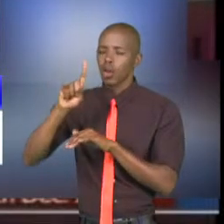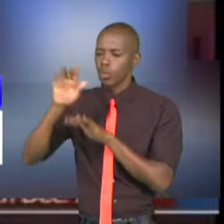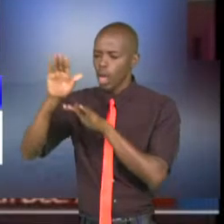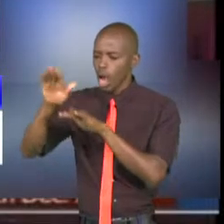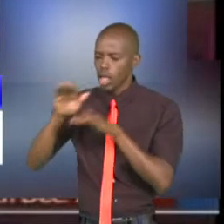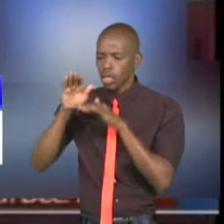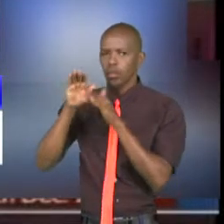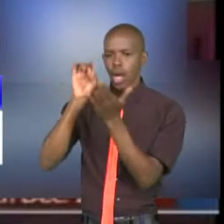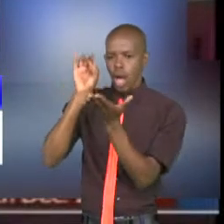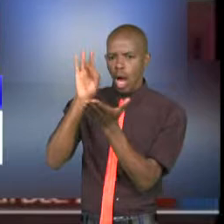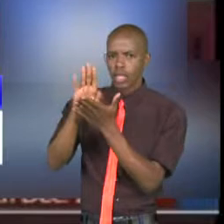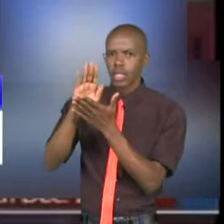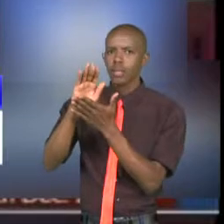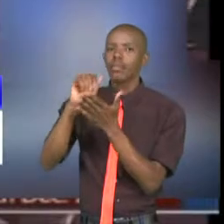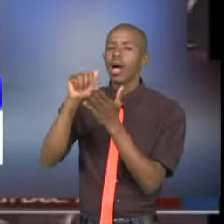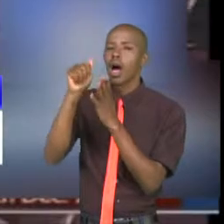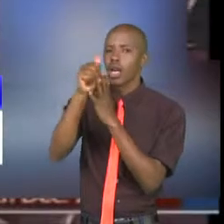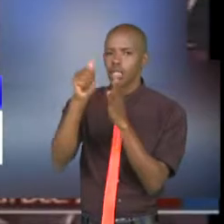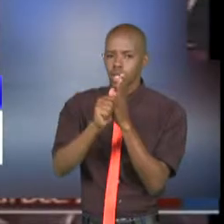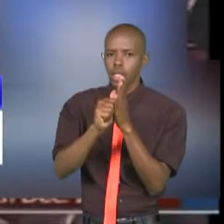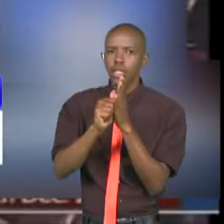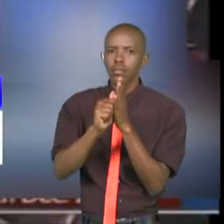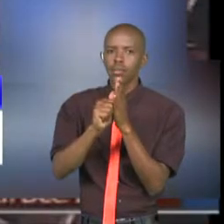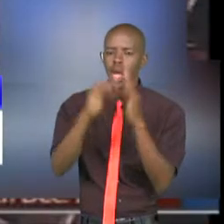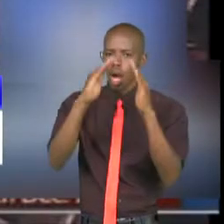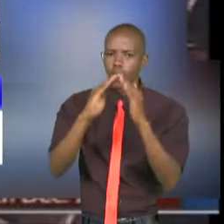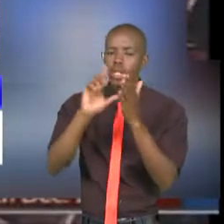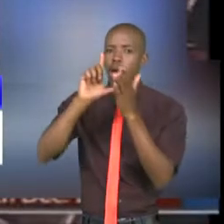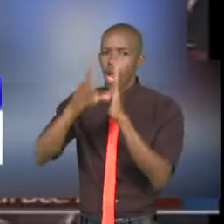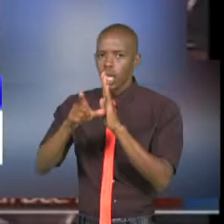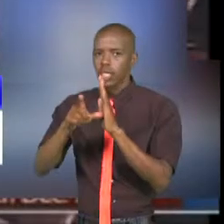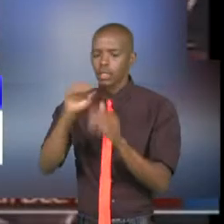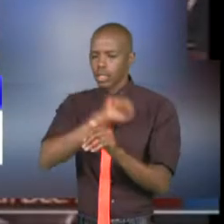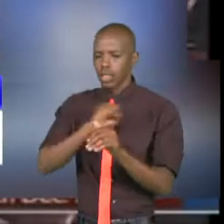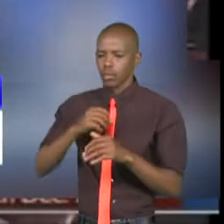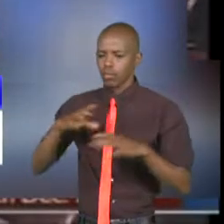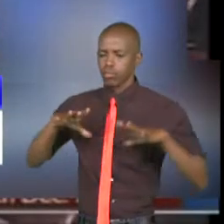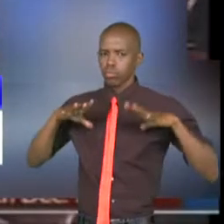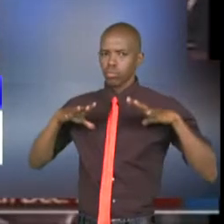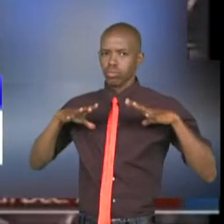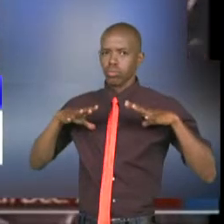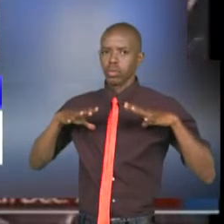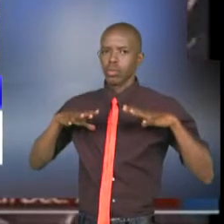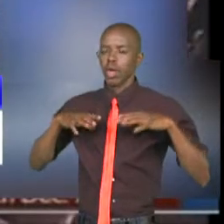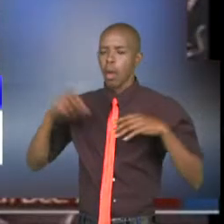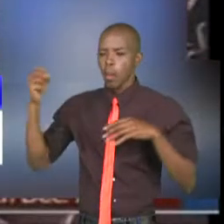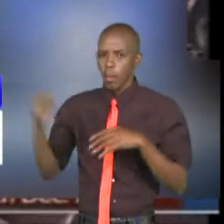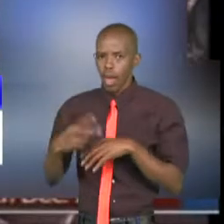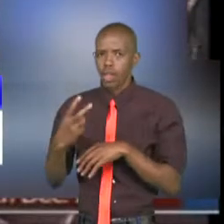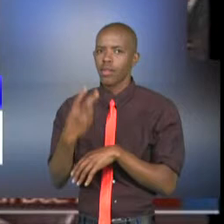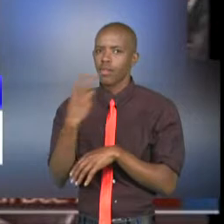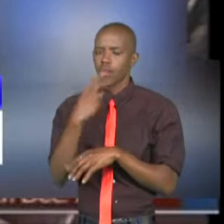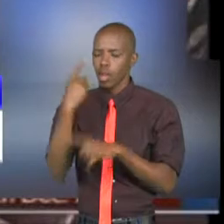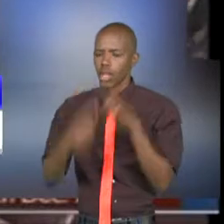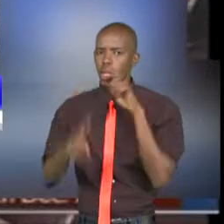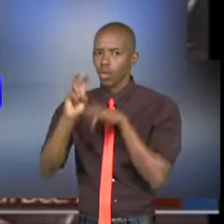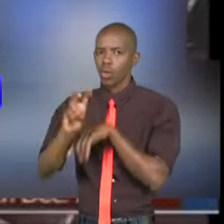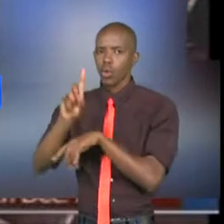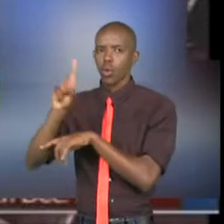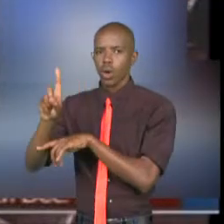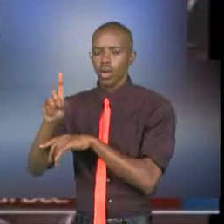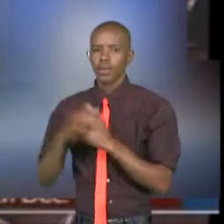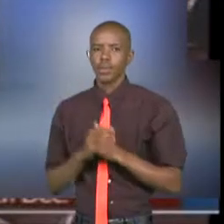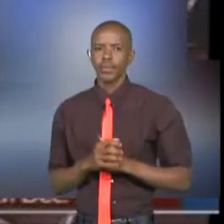the only agenda before the House, after which senators will go to recess up to February 9th of 2021. David